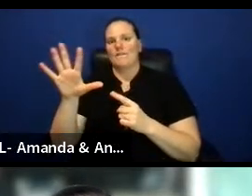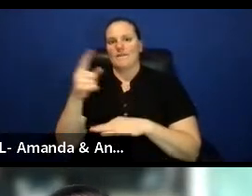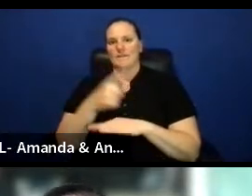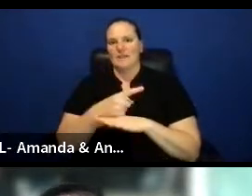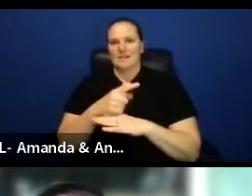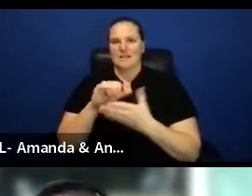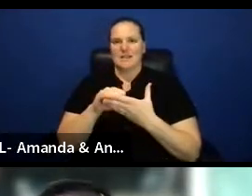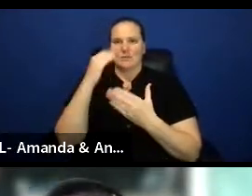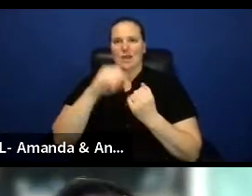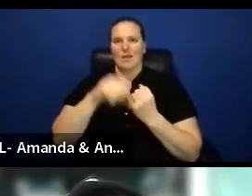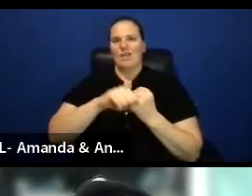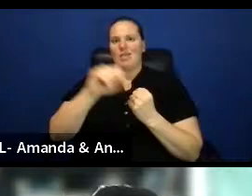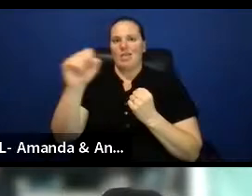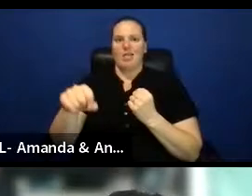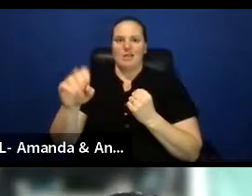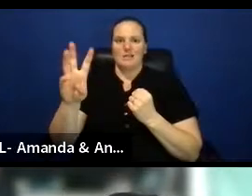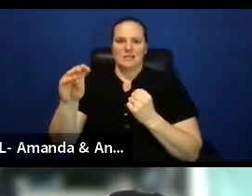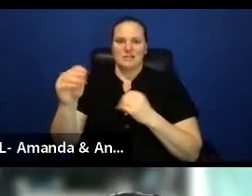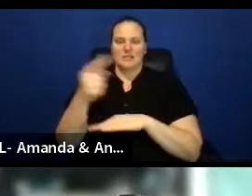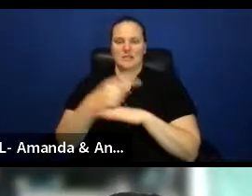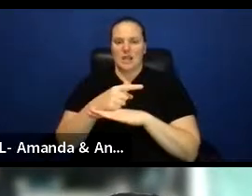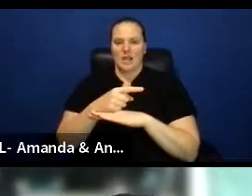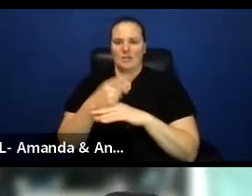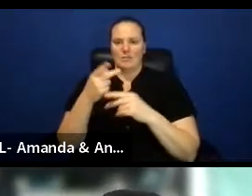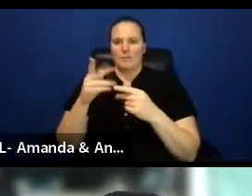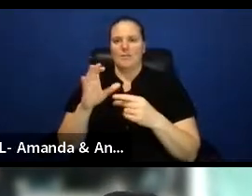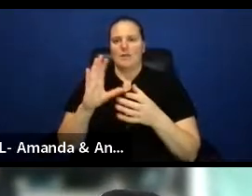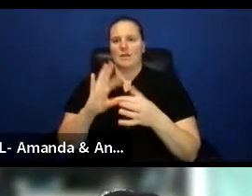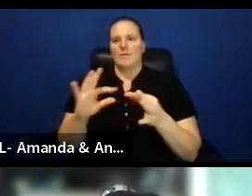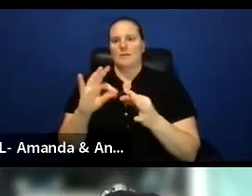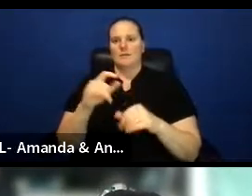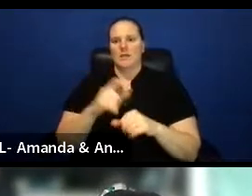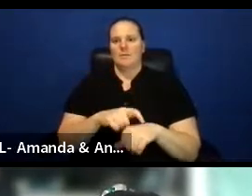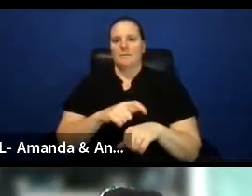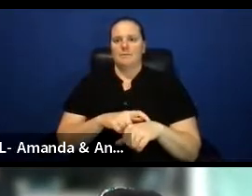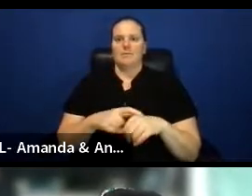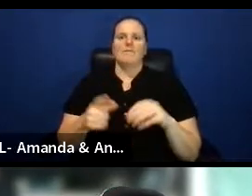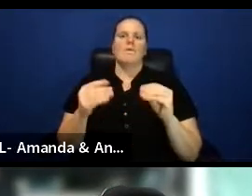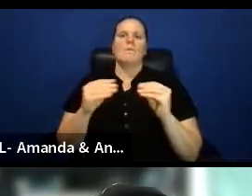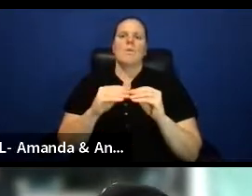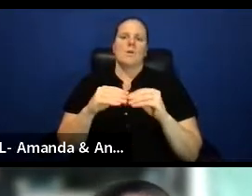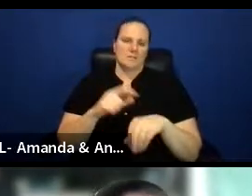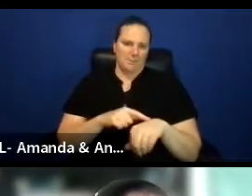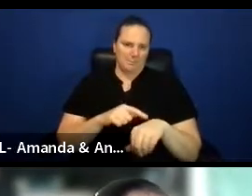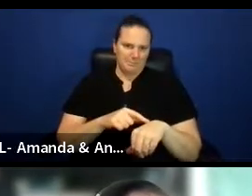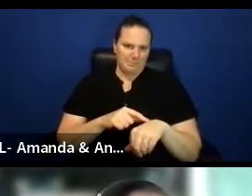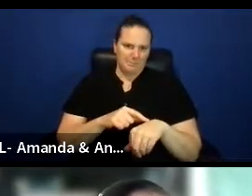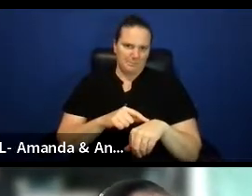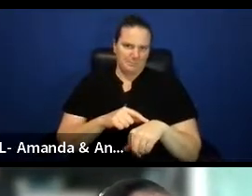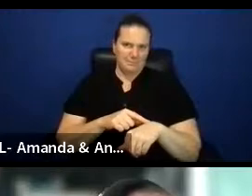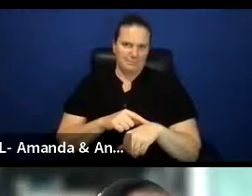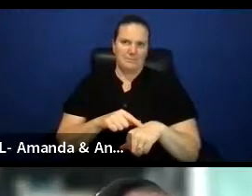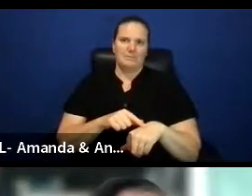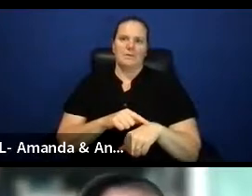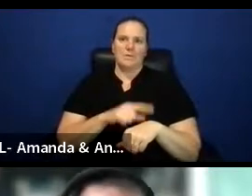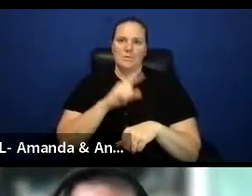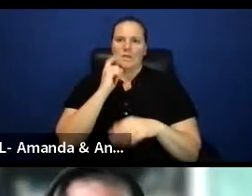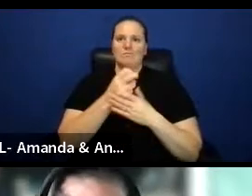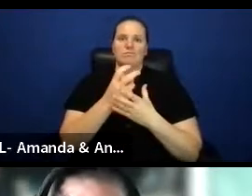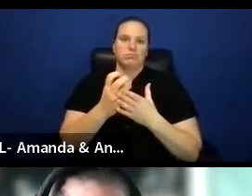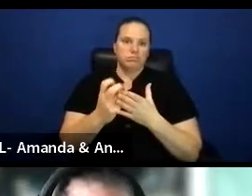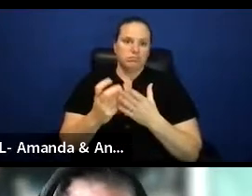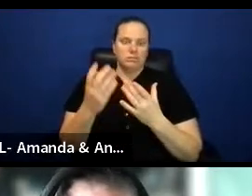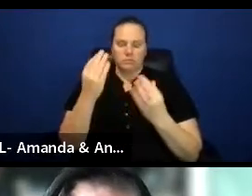this a 60-day public comment period, to give folks more time to dive into this,